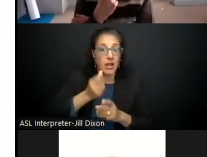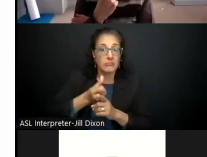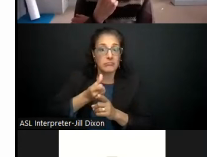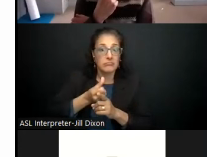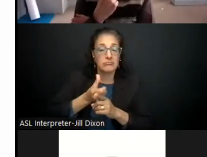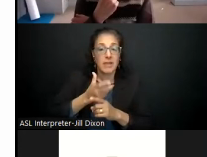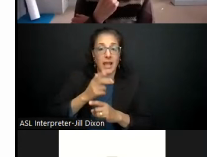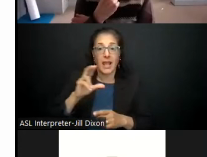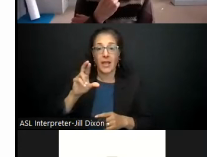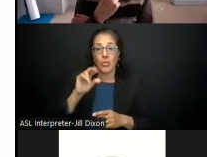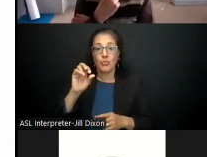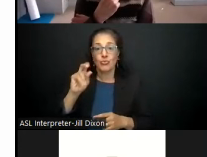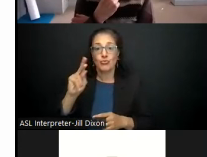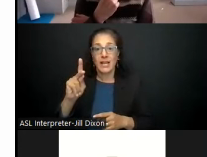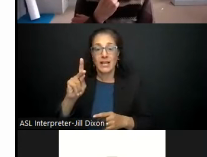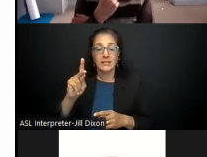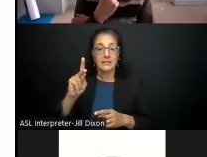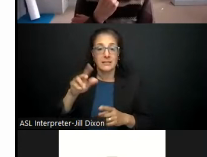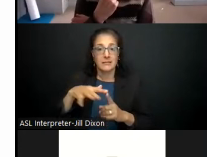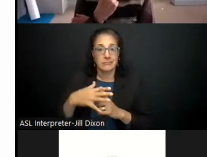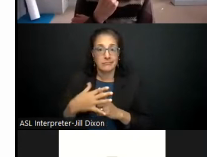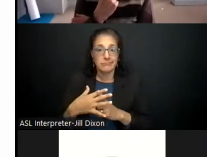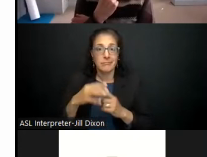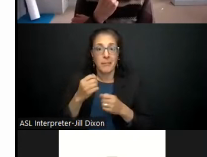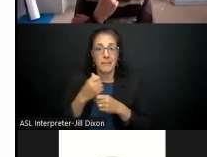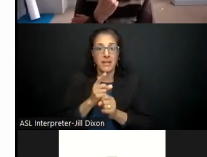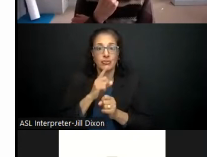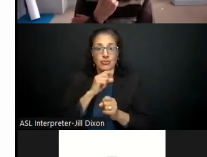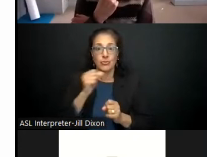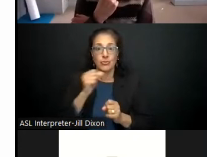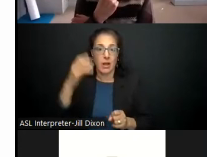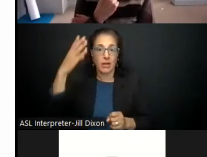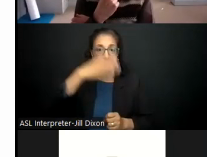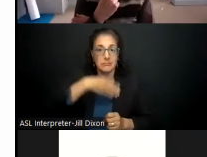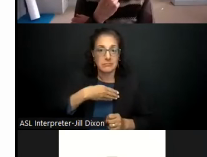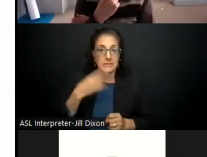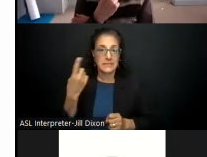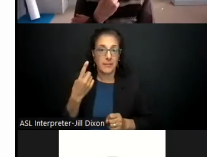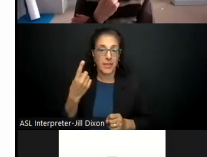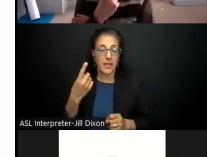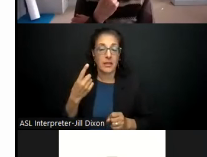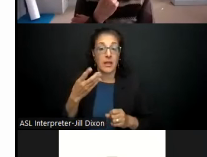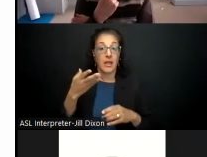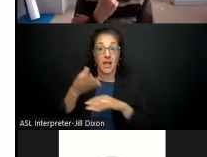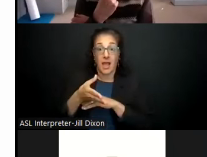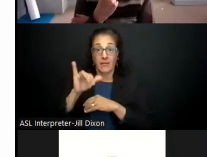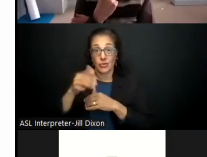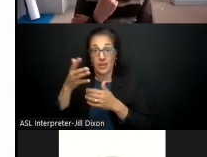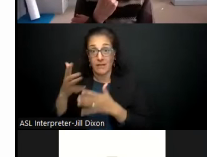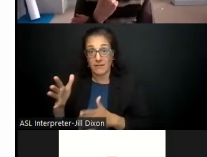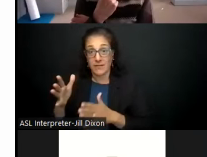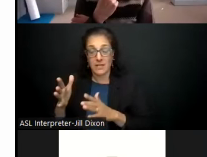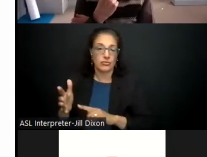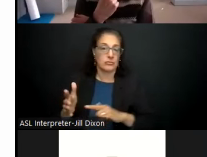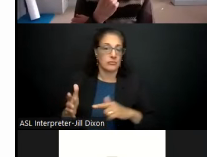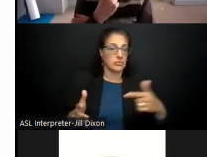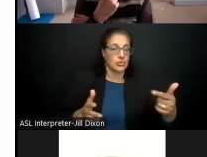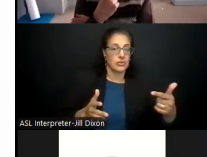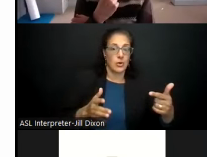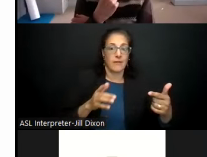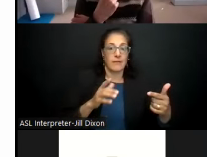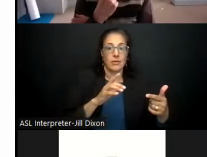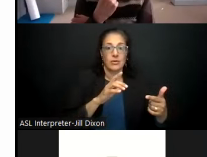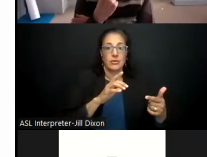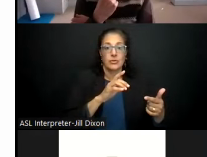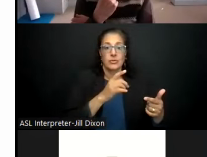risk context to make sure we're not missing anything. And then after that, I'll turn it over to Greg